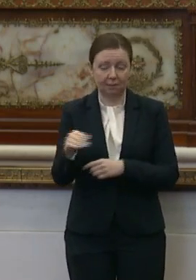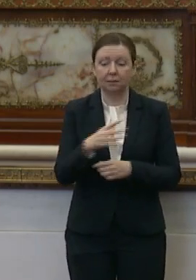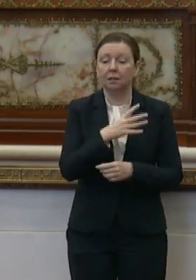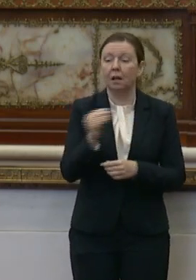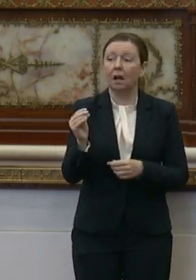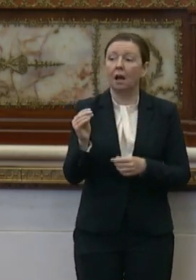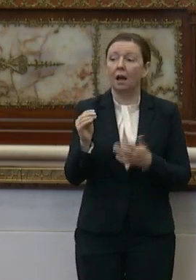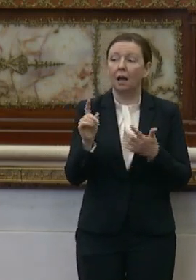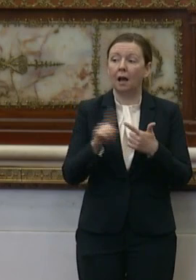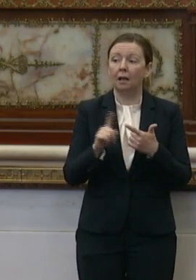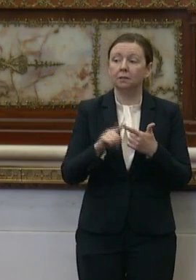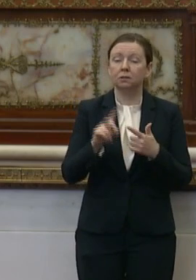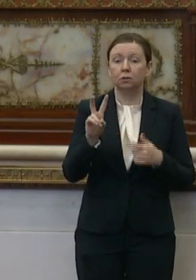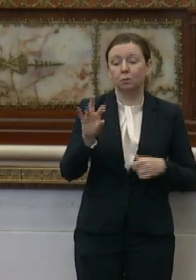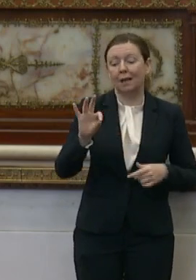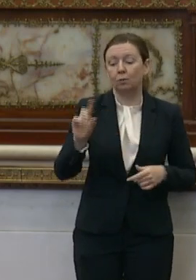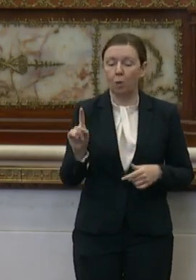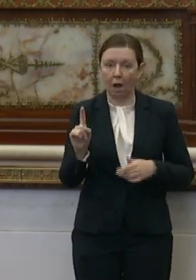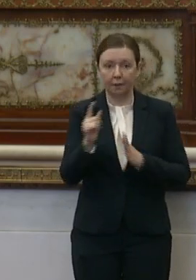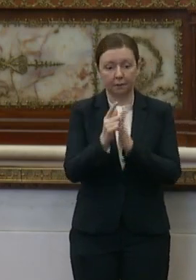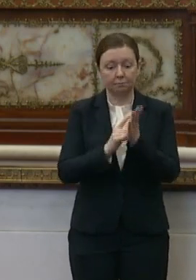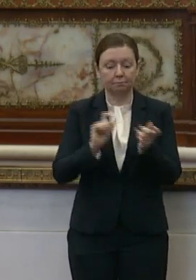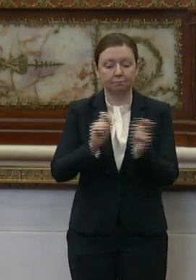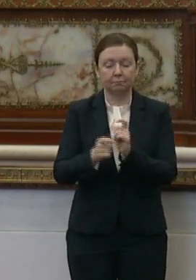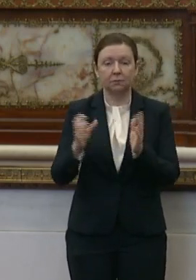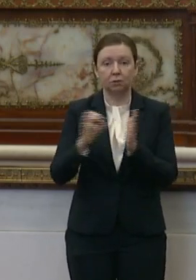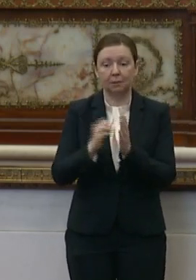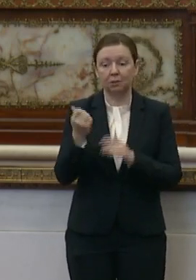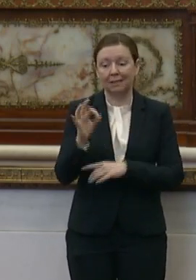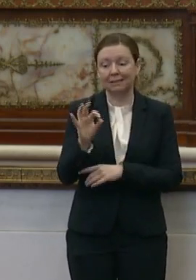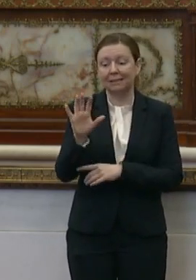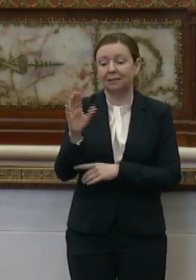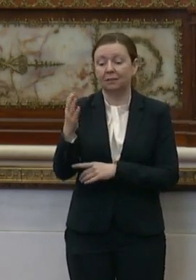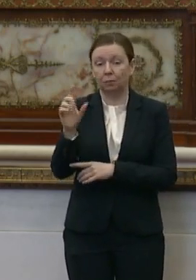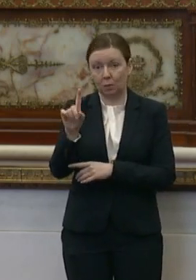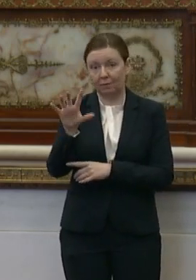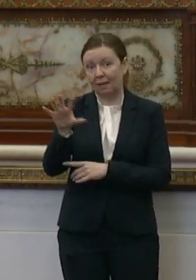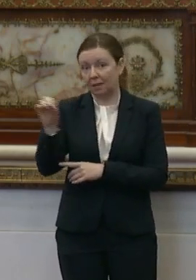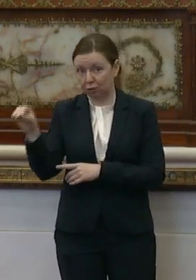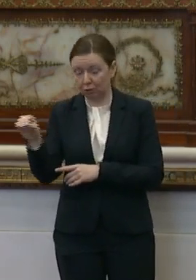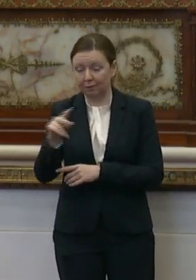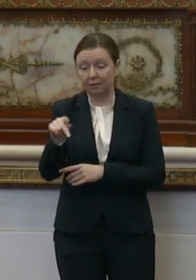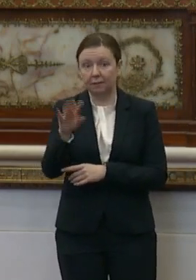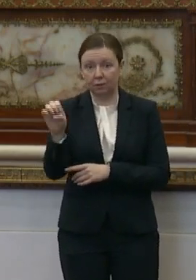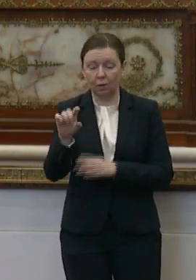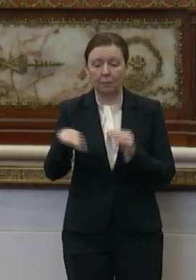Number 200291, entitled an ordinance amending Chapter 19-1500